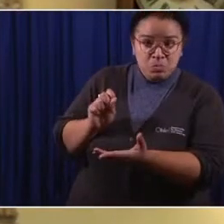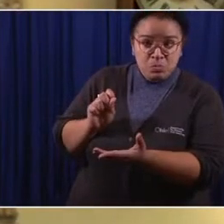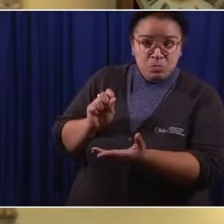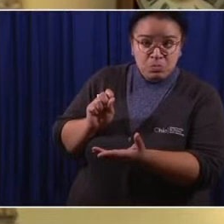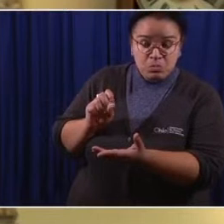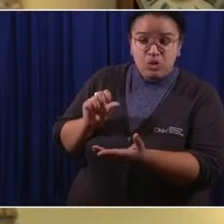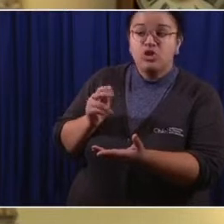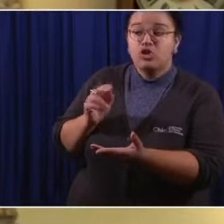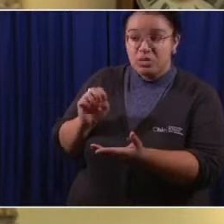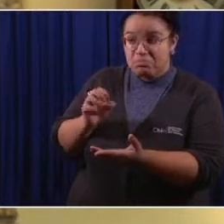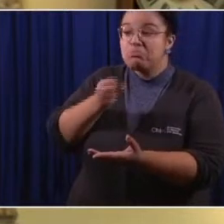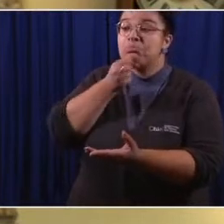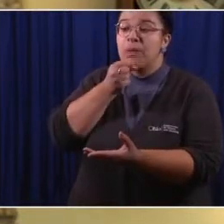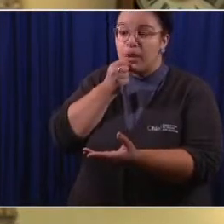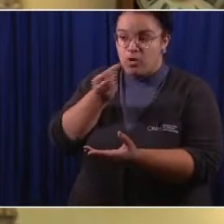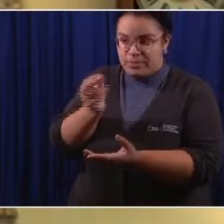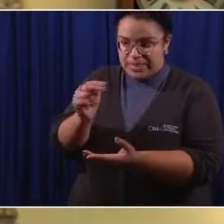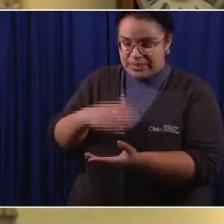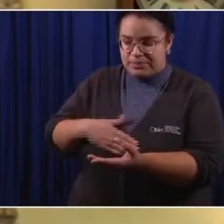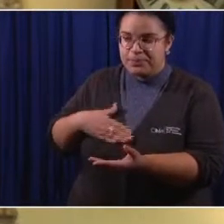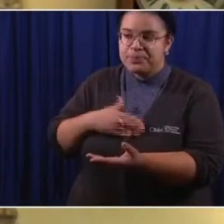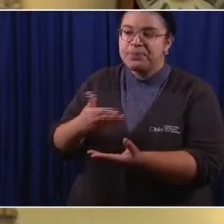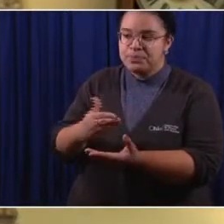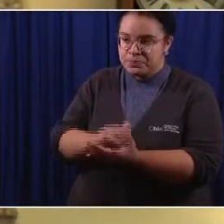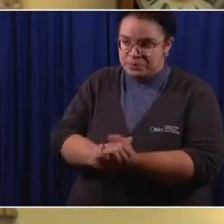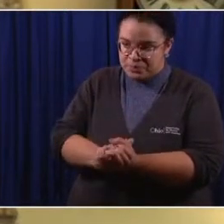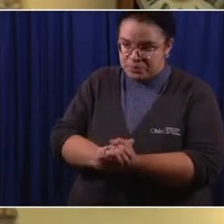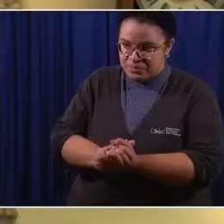Shane, please unmute your line.